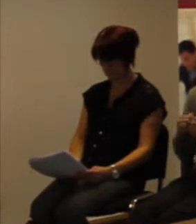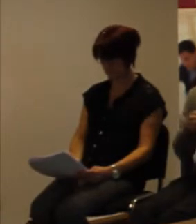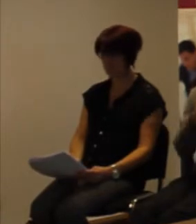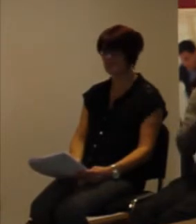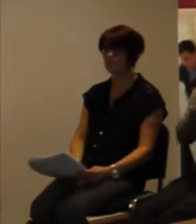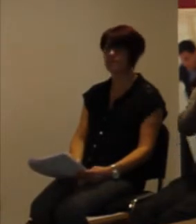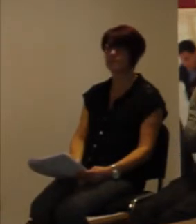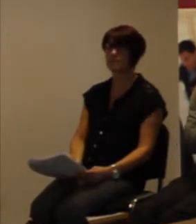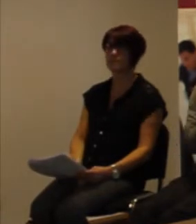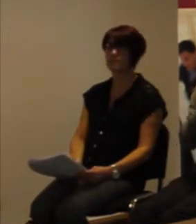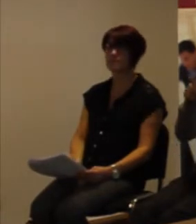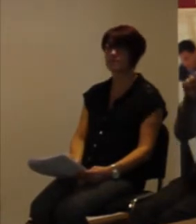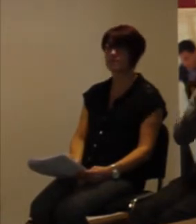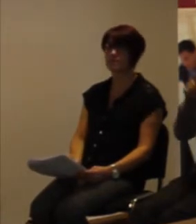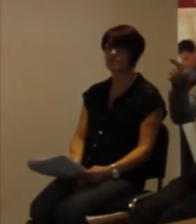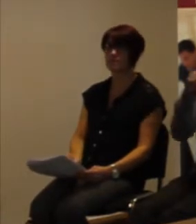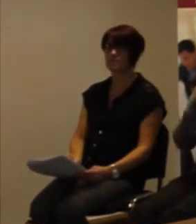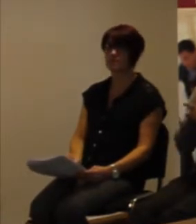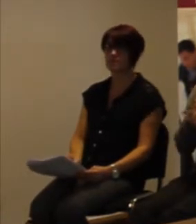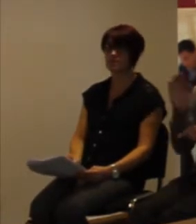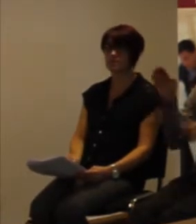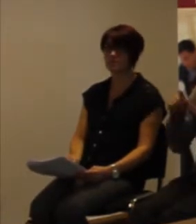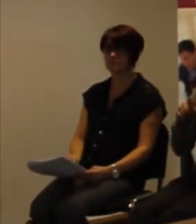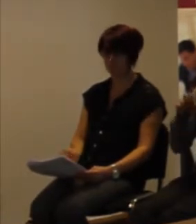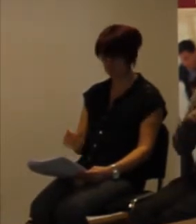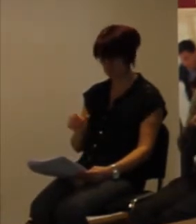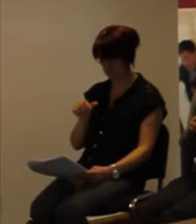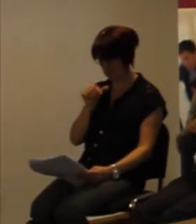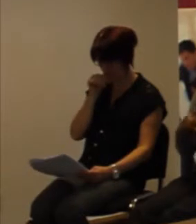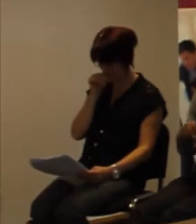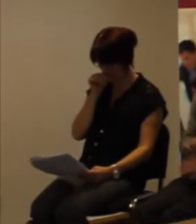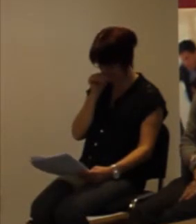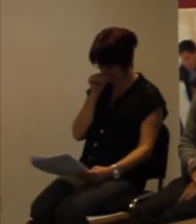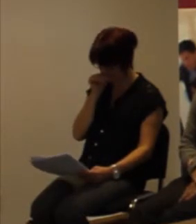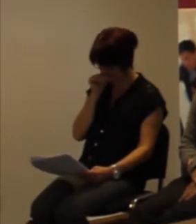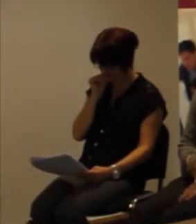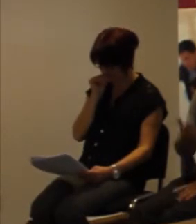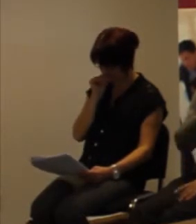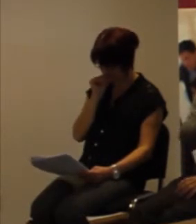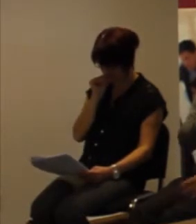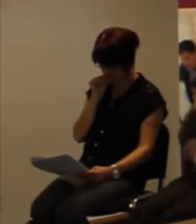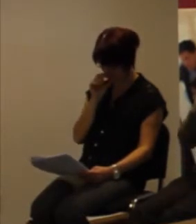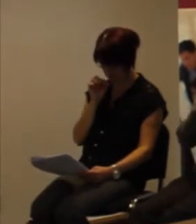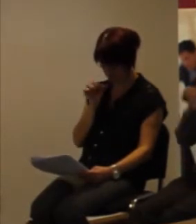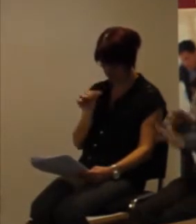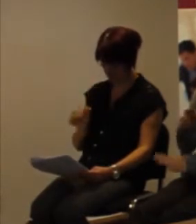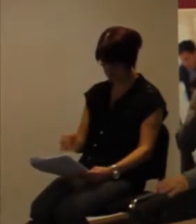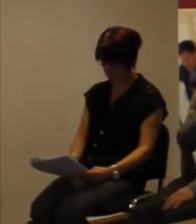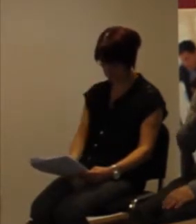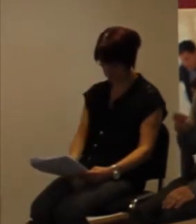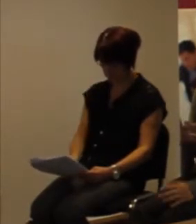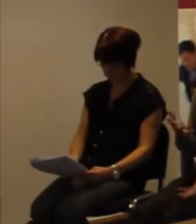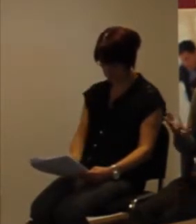So please raise that again with us, and we'll consider. I'm sorry, that's not a clear answer, but I think that's as